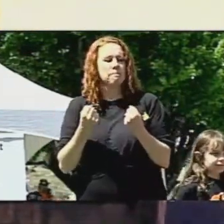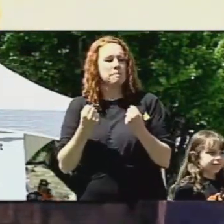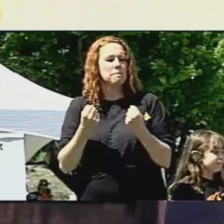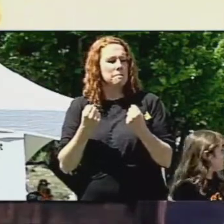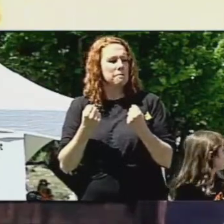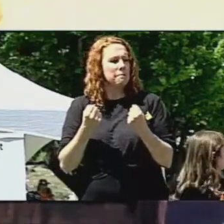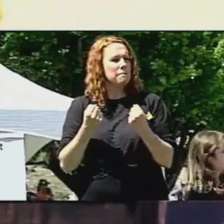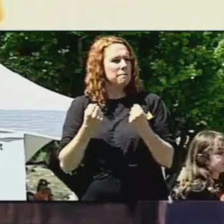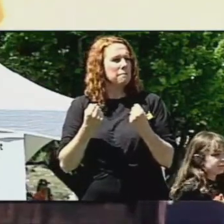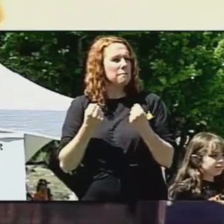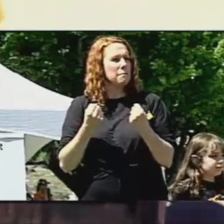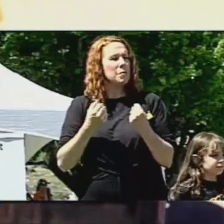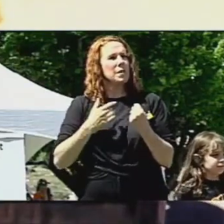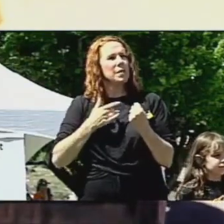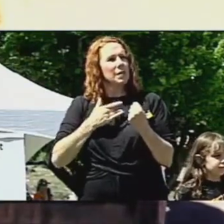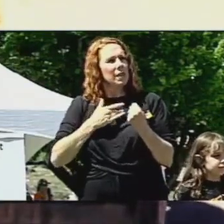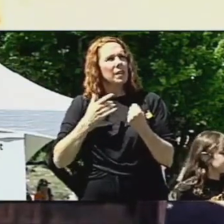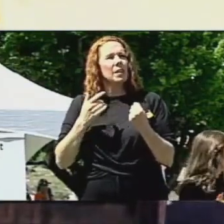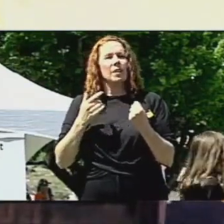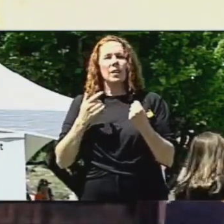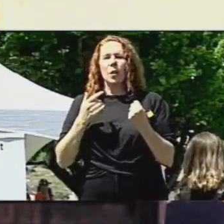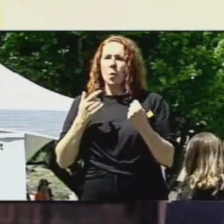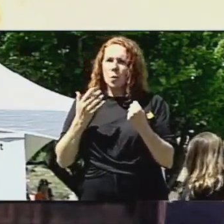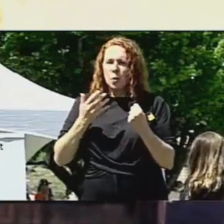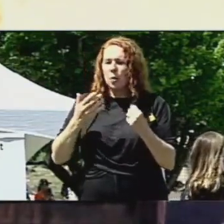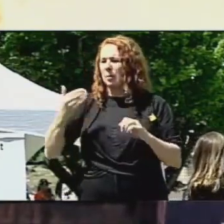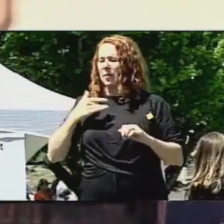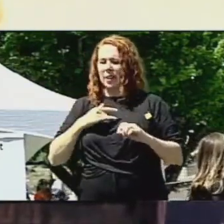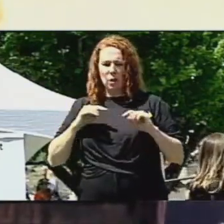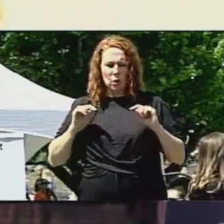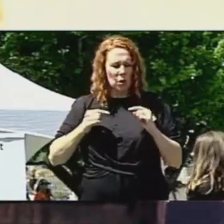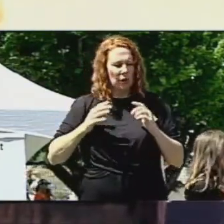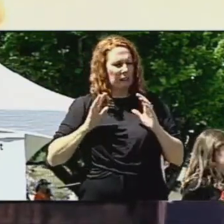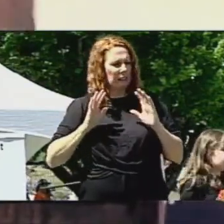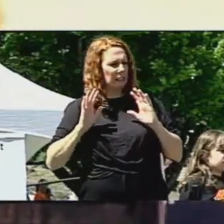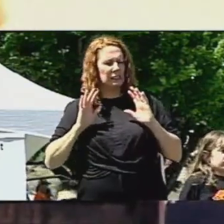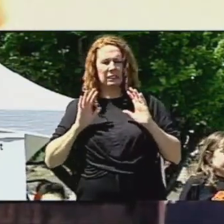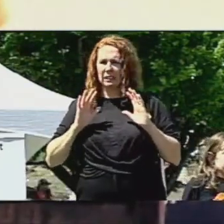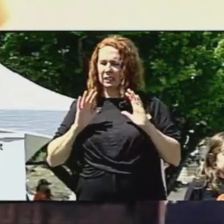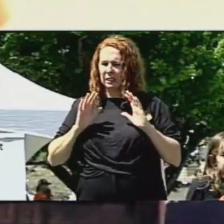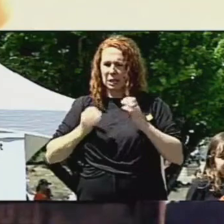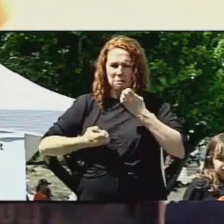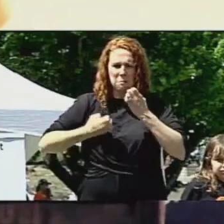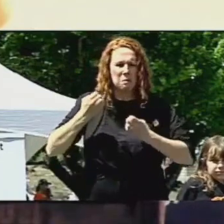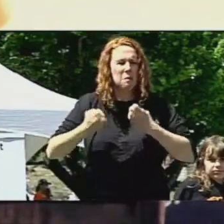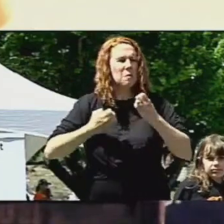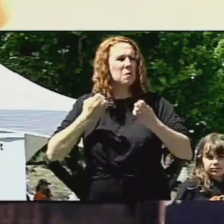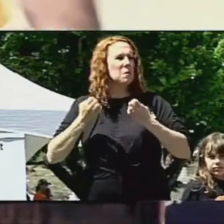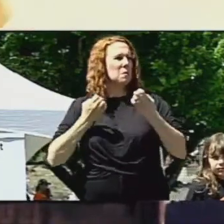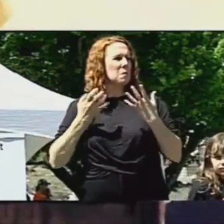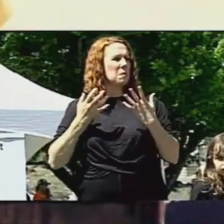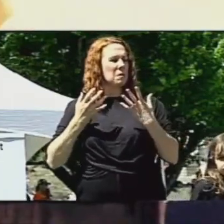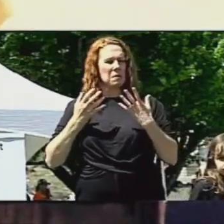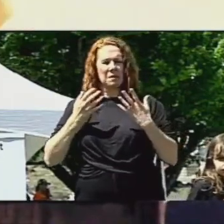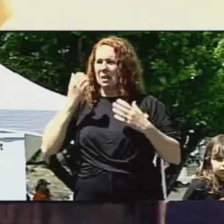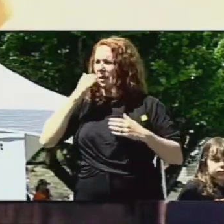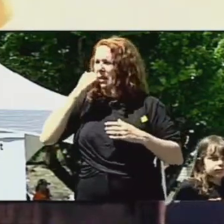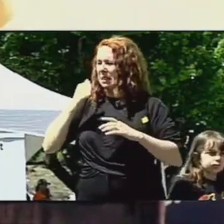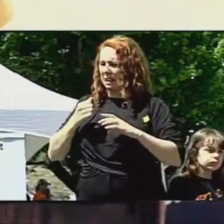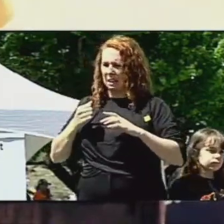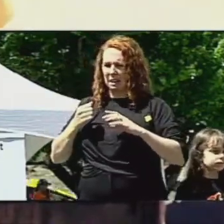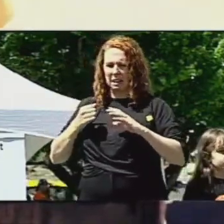from hurts and big feelings that have come up throughout my life and things that affect me every